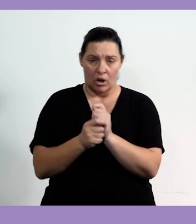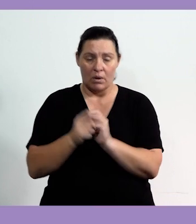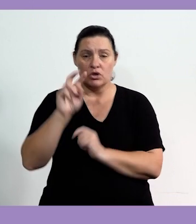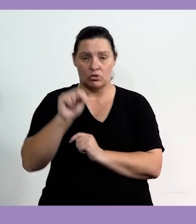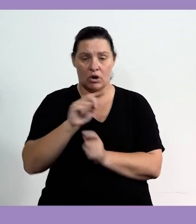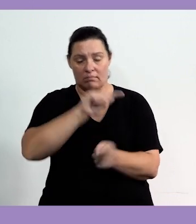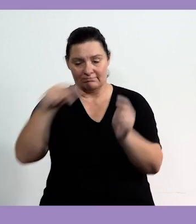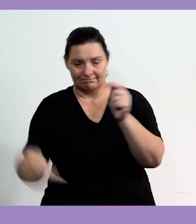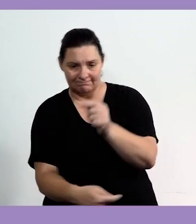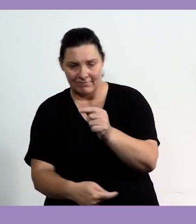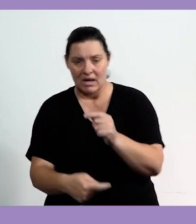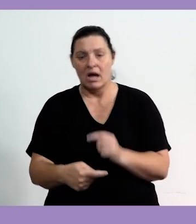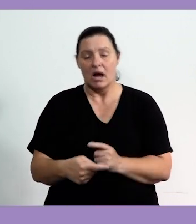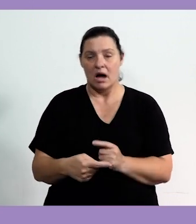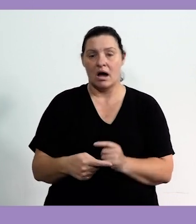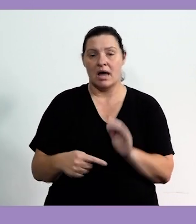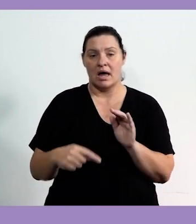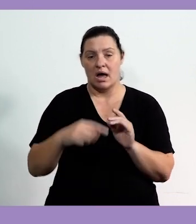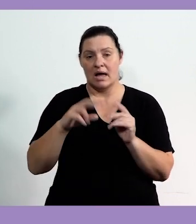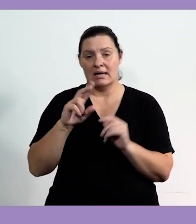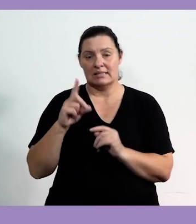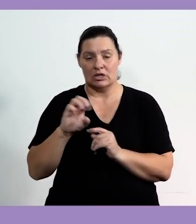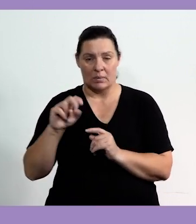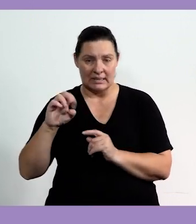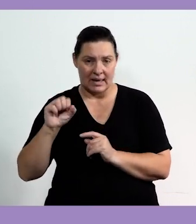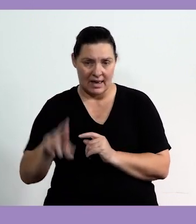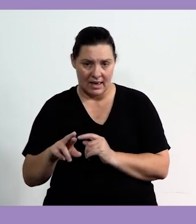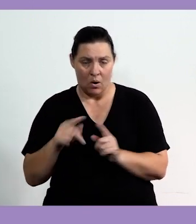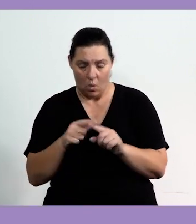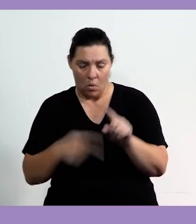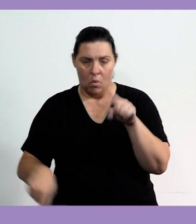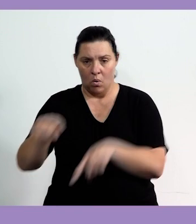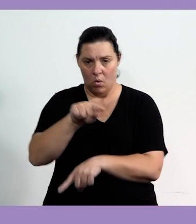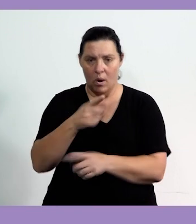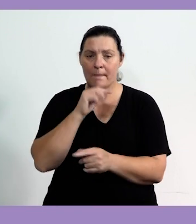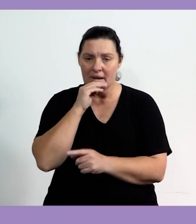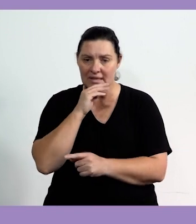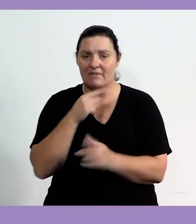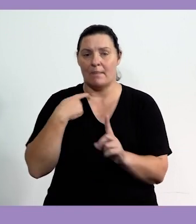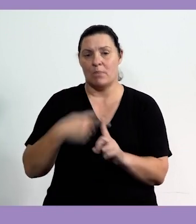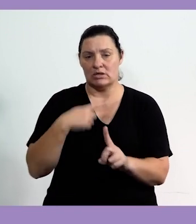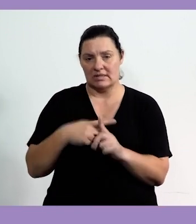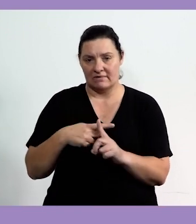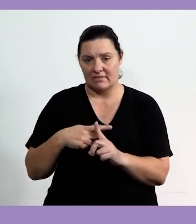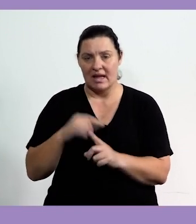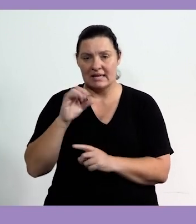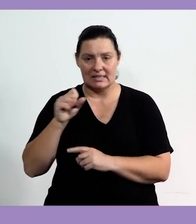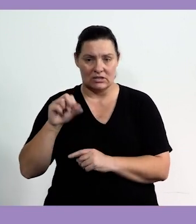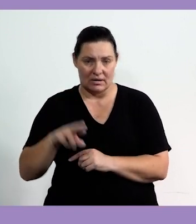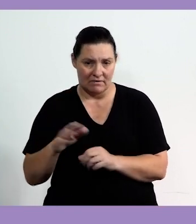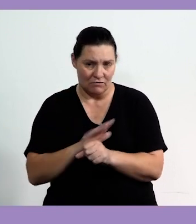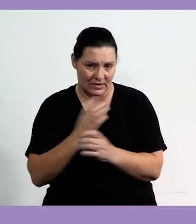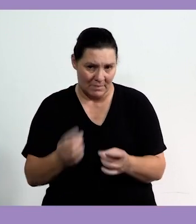change from being a numerator to a denominator, or vice versa, leaving the exponent as a